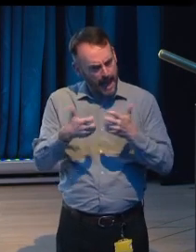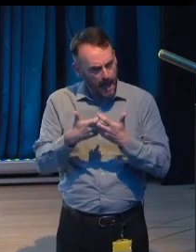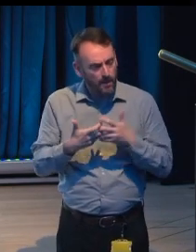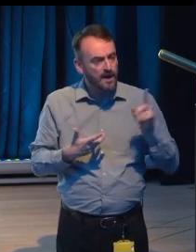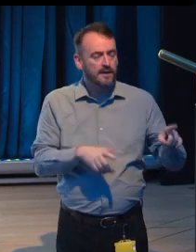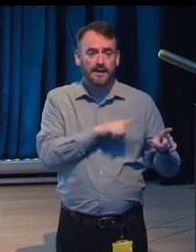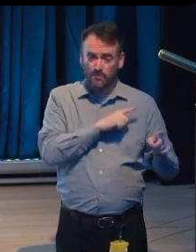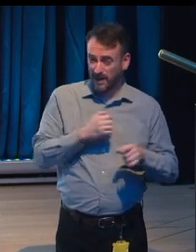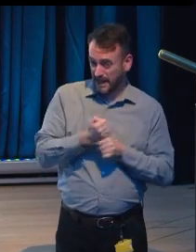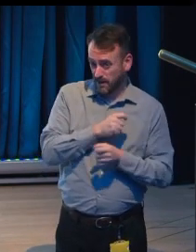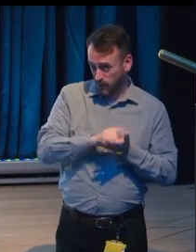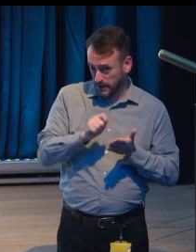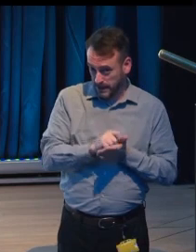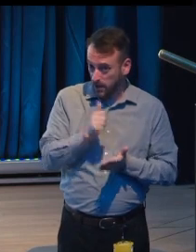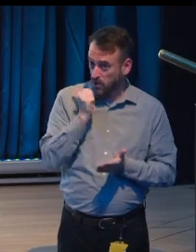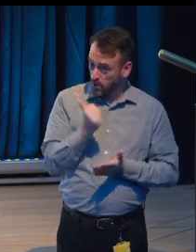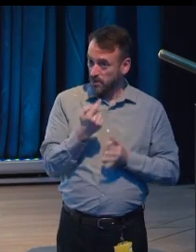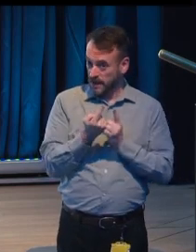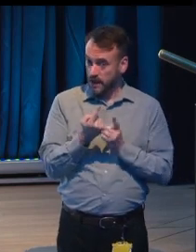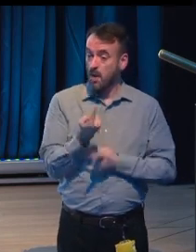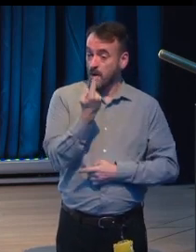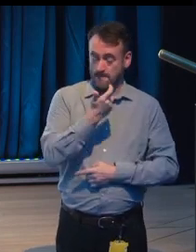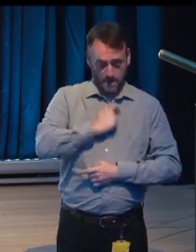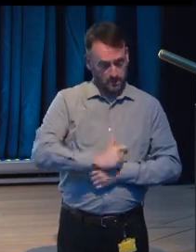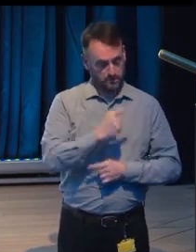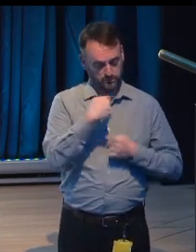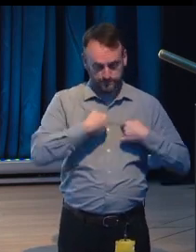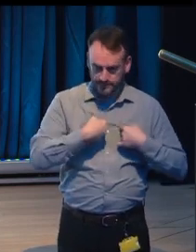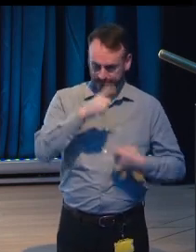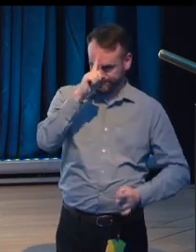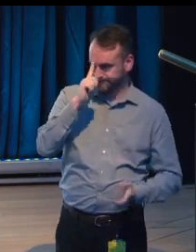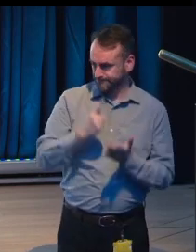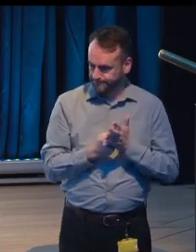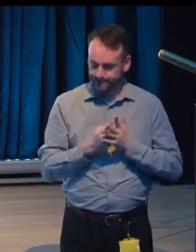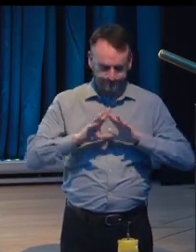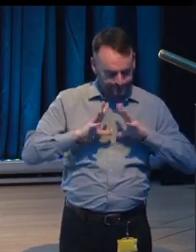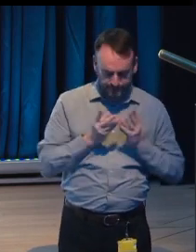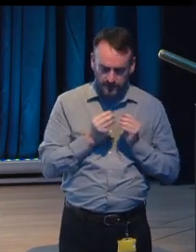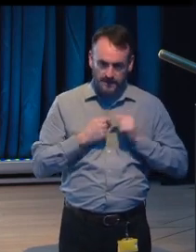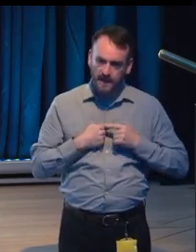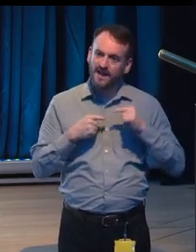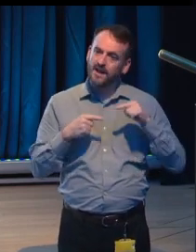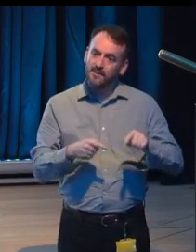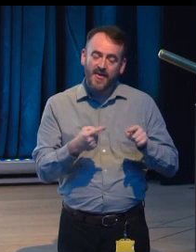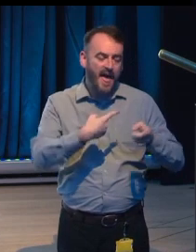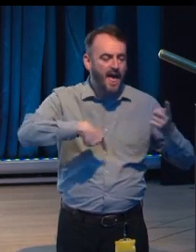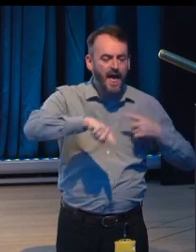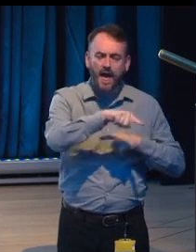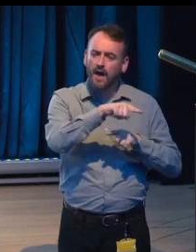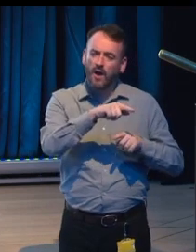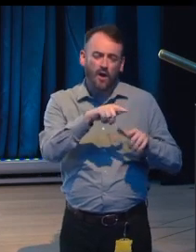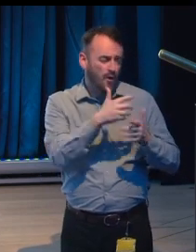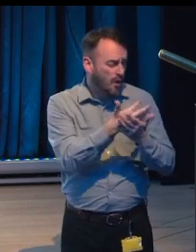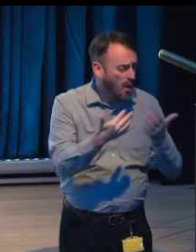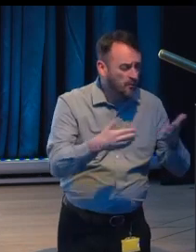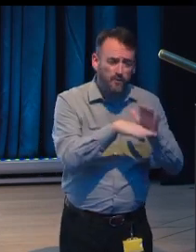Instead of just one person, the writer, making the decisions and directing the story, in games we have a raft of highly talented, passionate game makers being involved